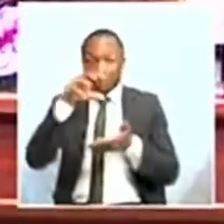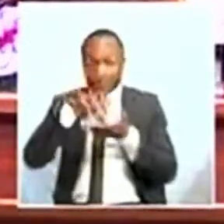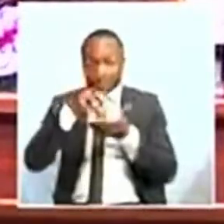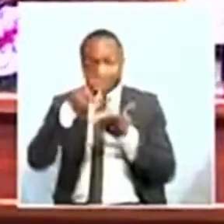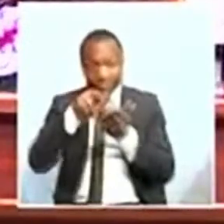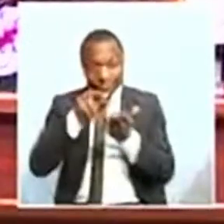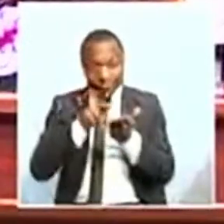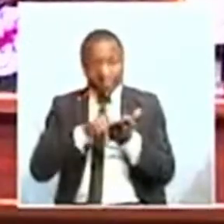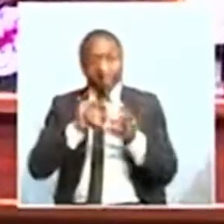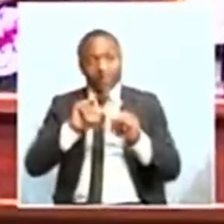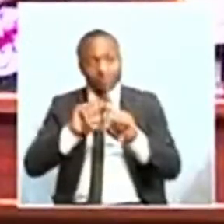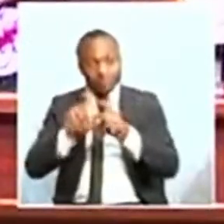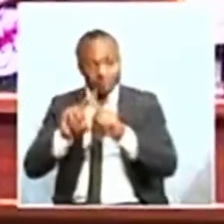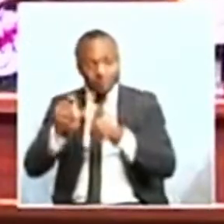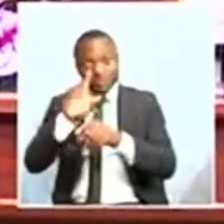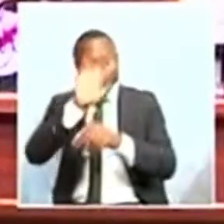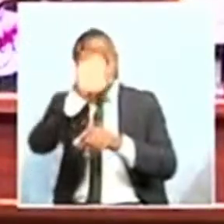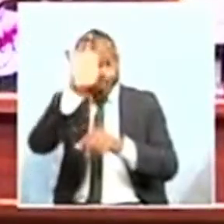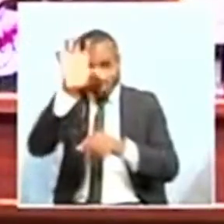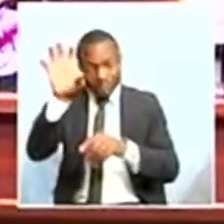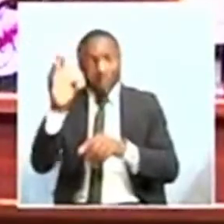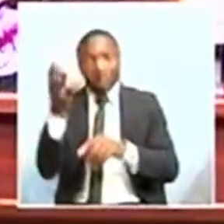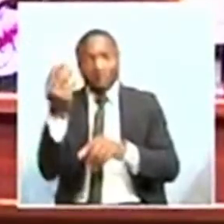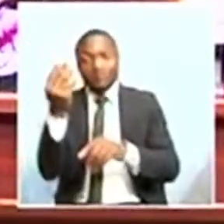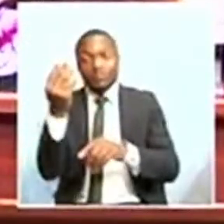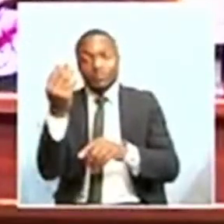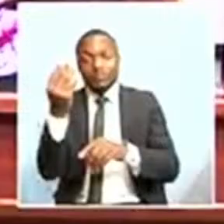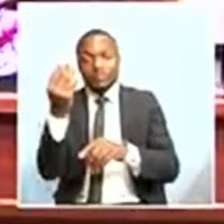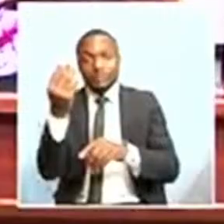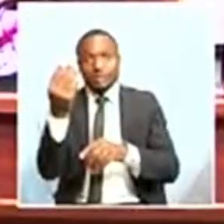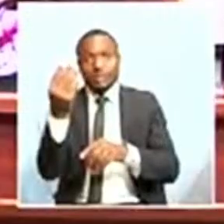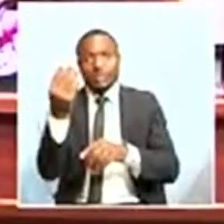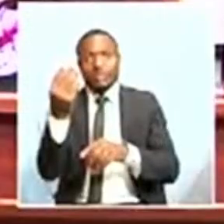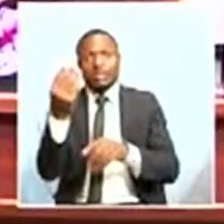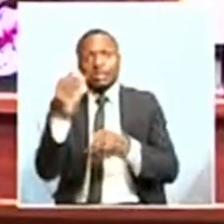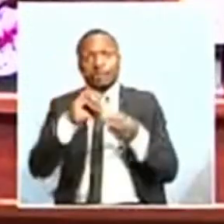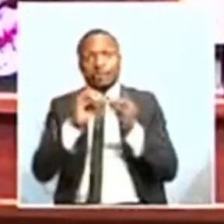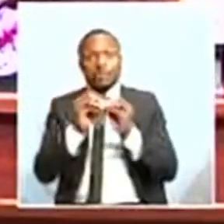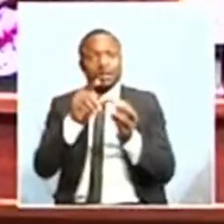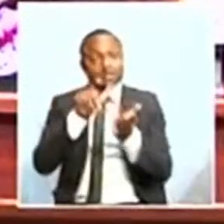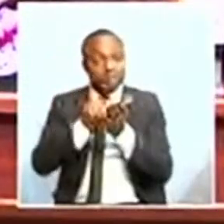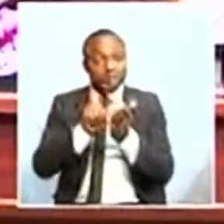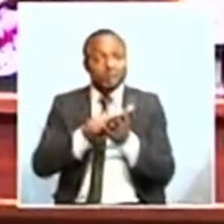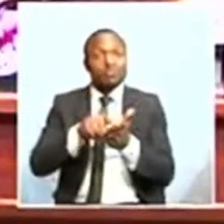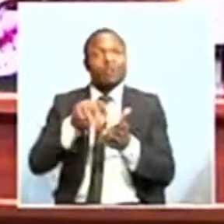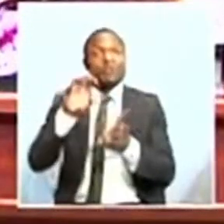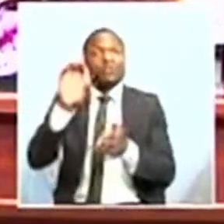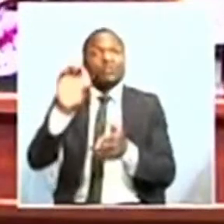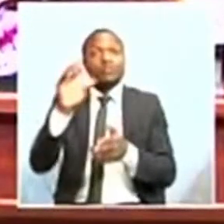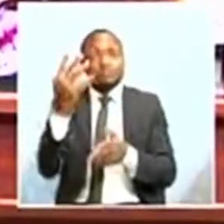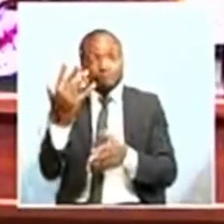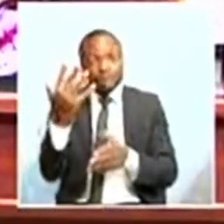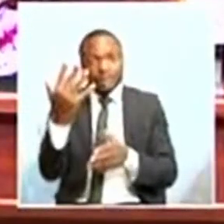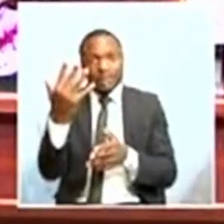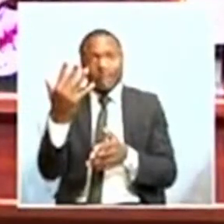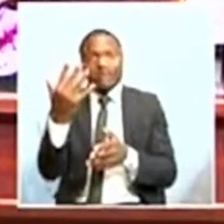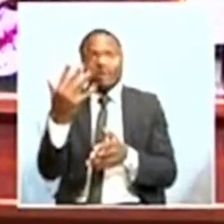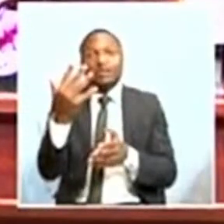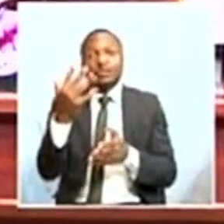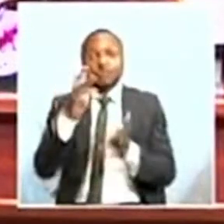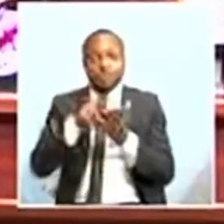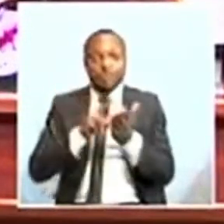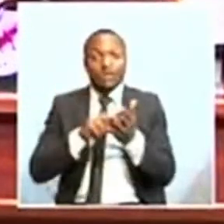across the affected provinces, with 14 cases in Lusaka, 05 cases in the